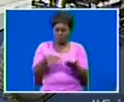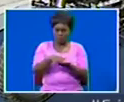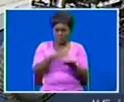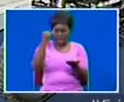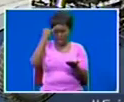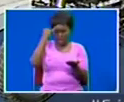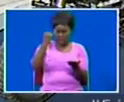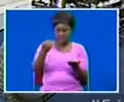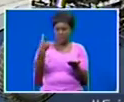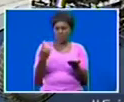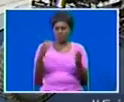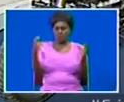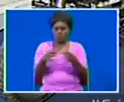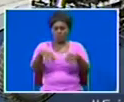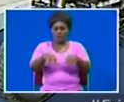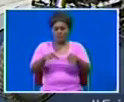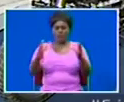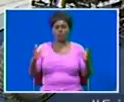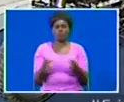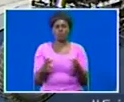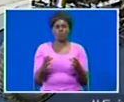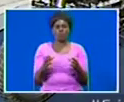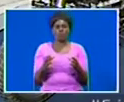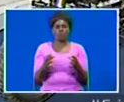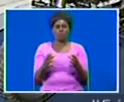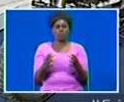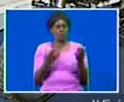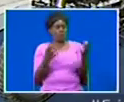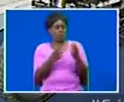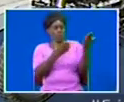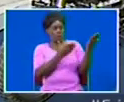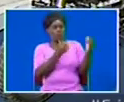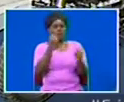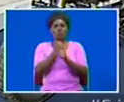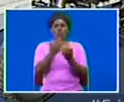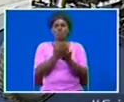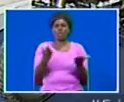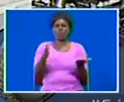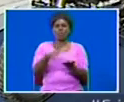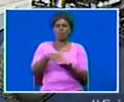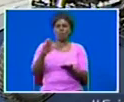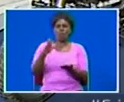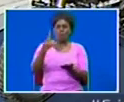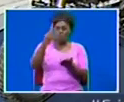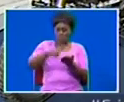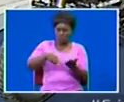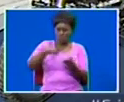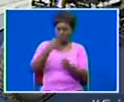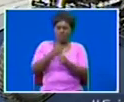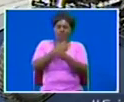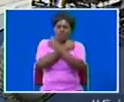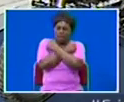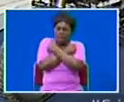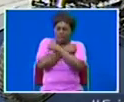idea from a group of bikers, the bikers that you're seeing right here, mm-hmm. To be able to do something more with what we love doing. And we love